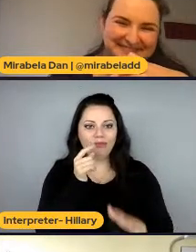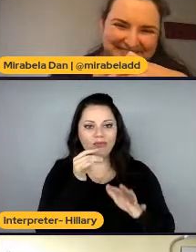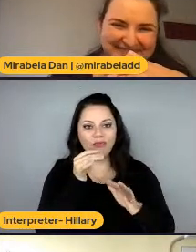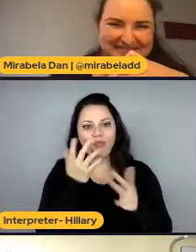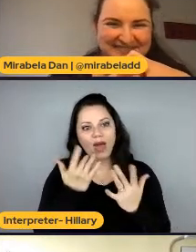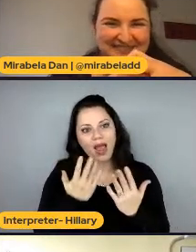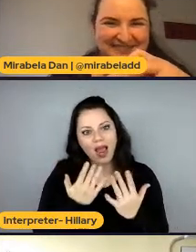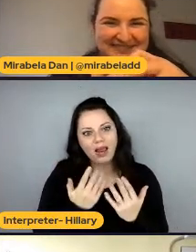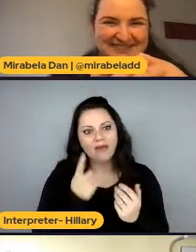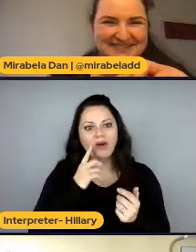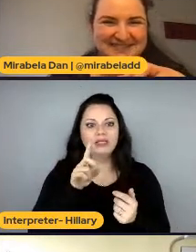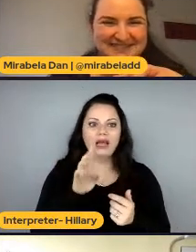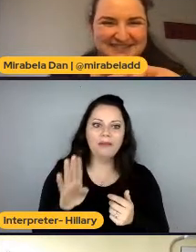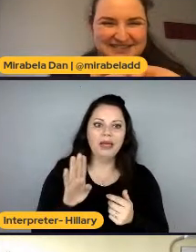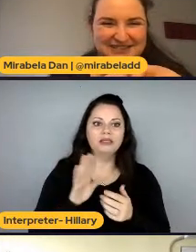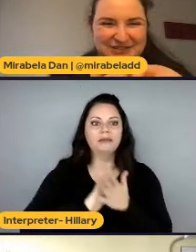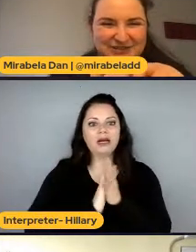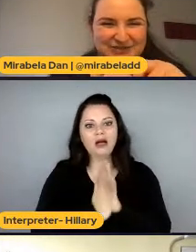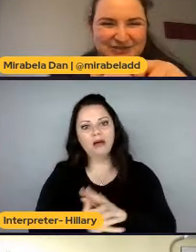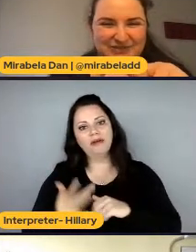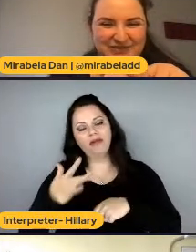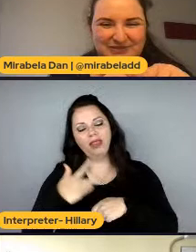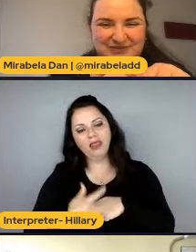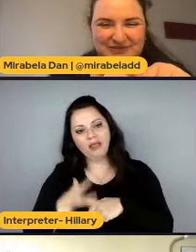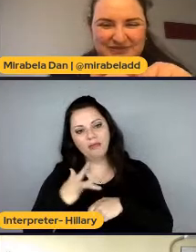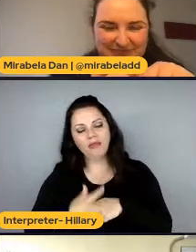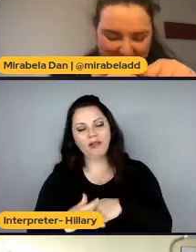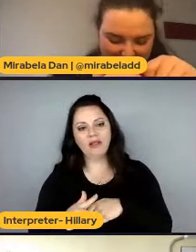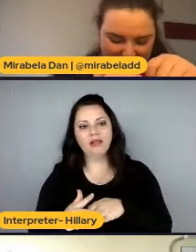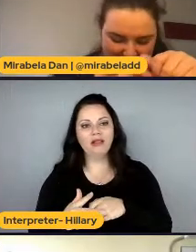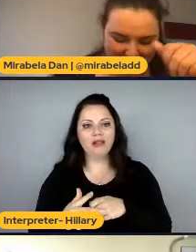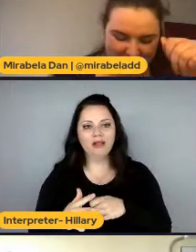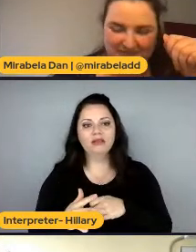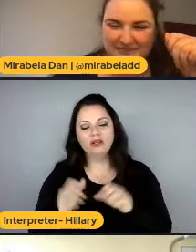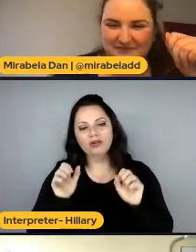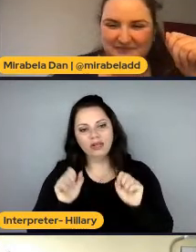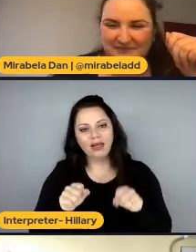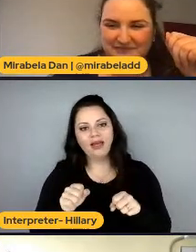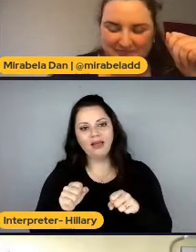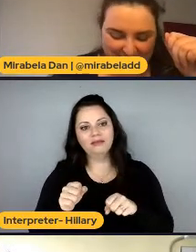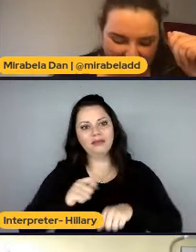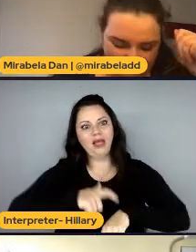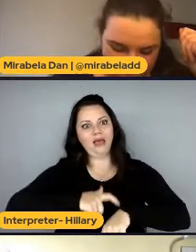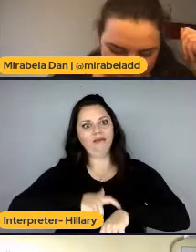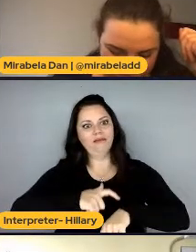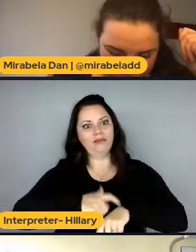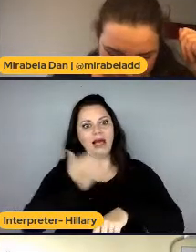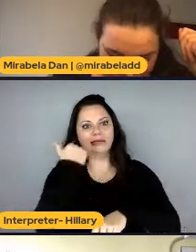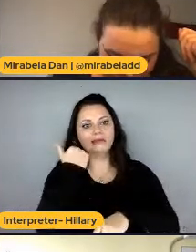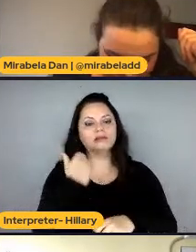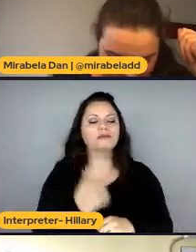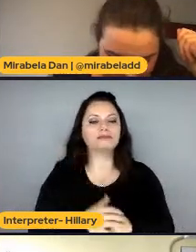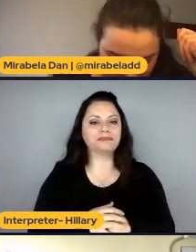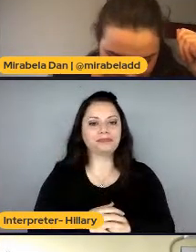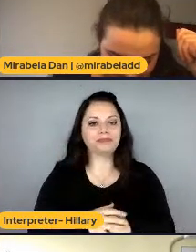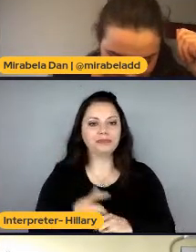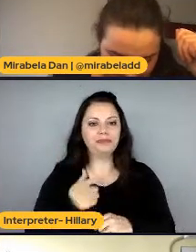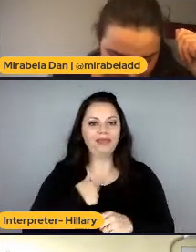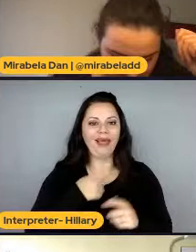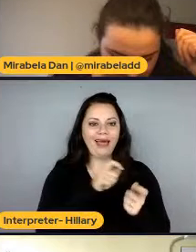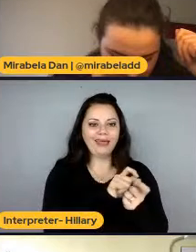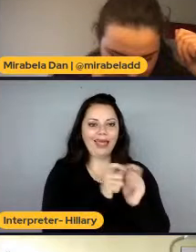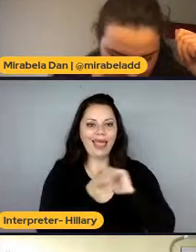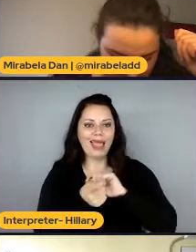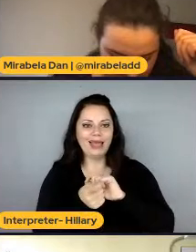for the database to become available, as this can take quite a bit of time. So I added this